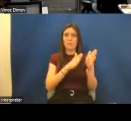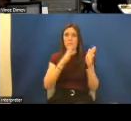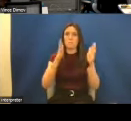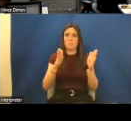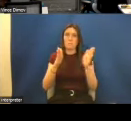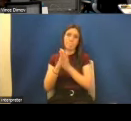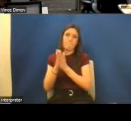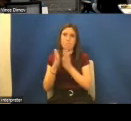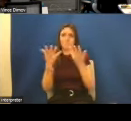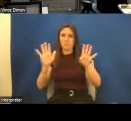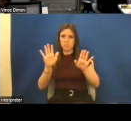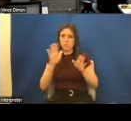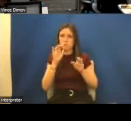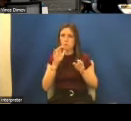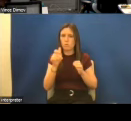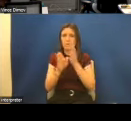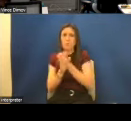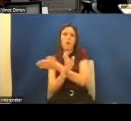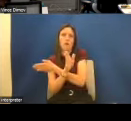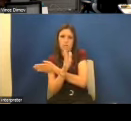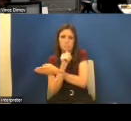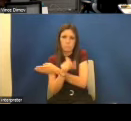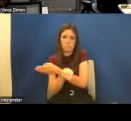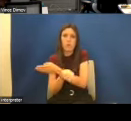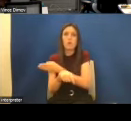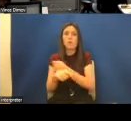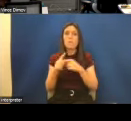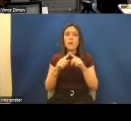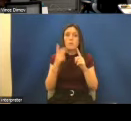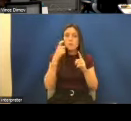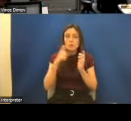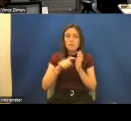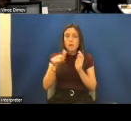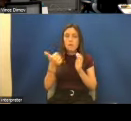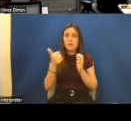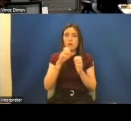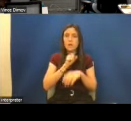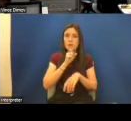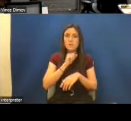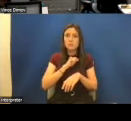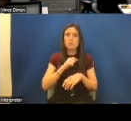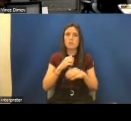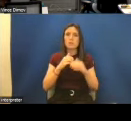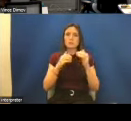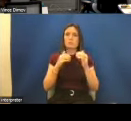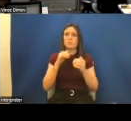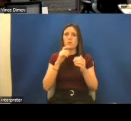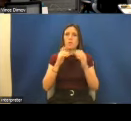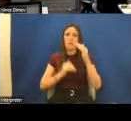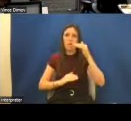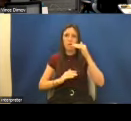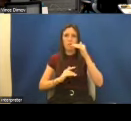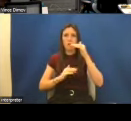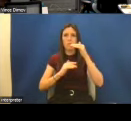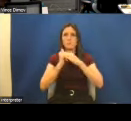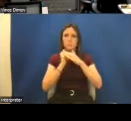age bracket. So we had stopped here, which meant we needed to keep going, okay, to get a ceiling. We hadn't reached a ceiling yet.